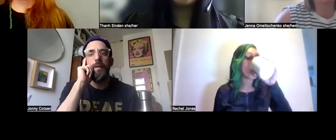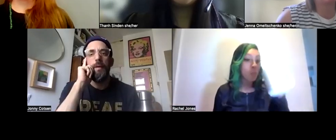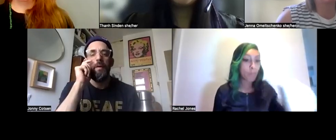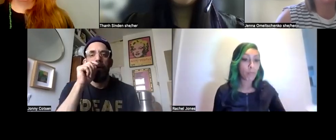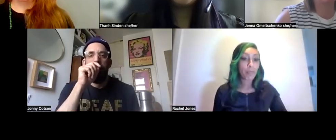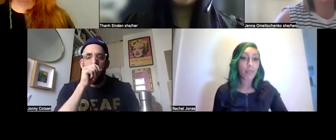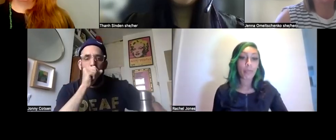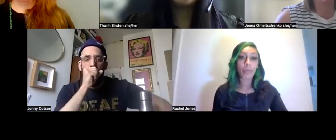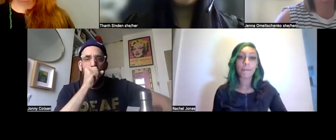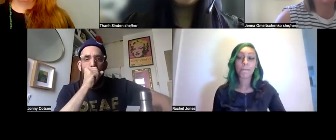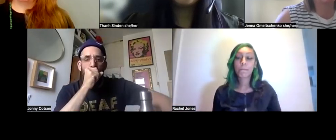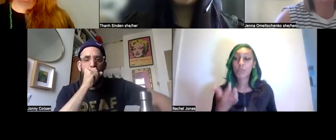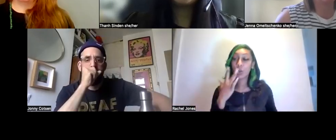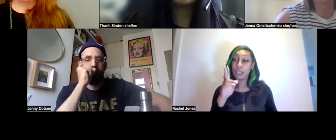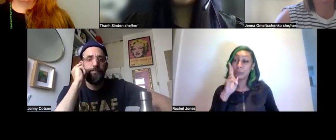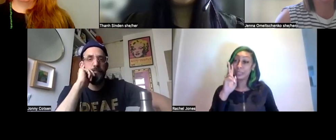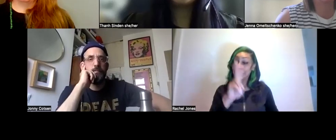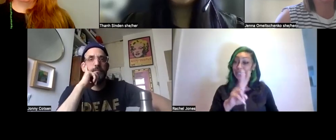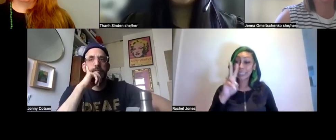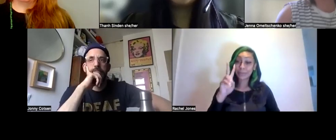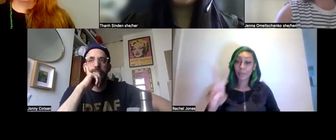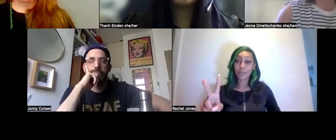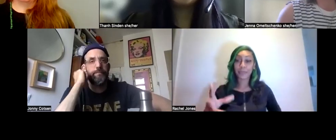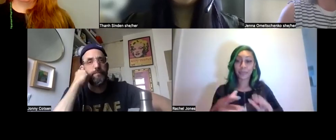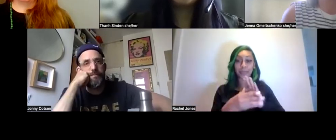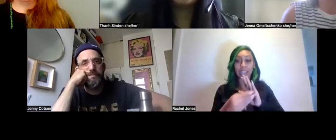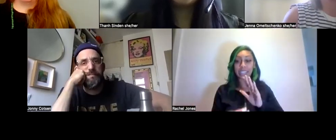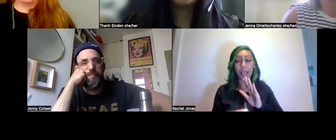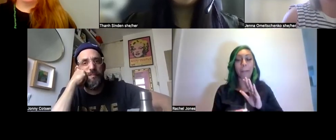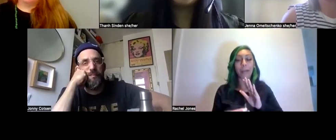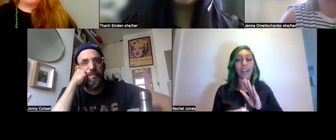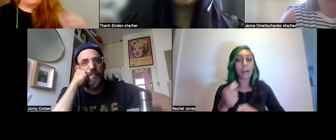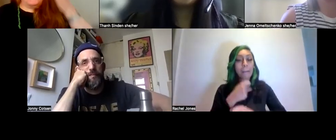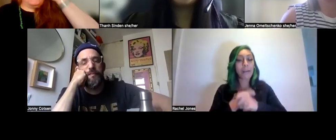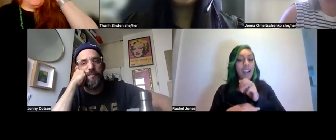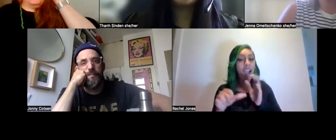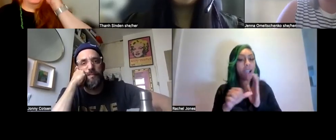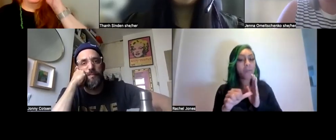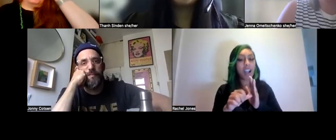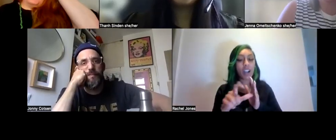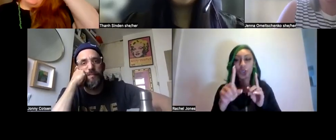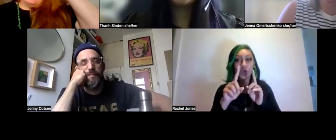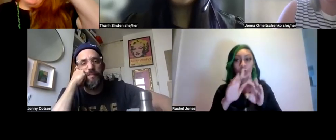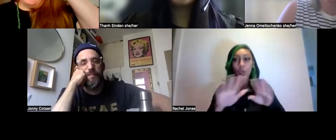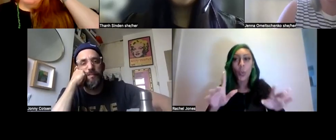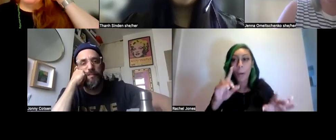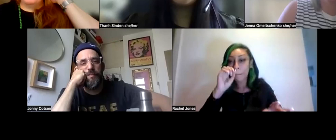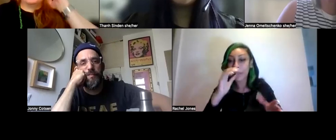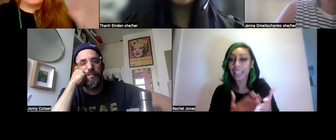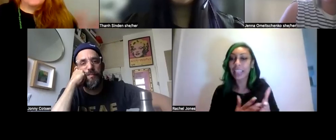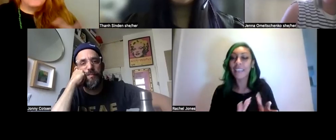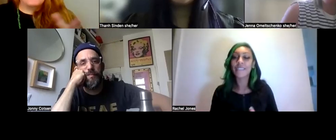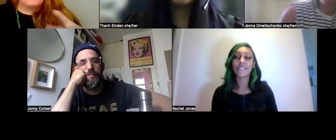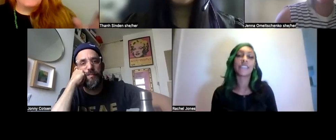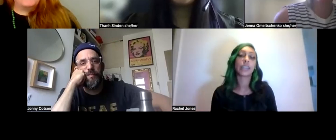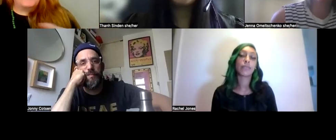that, the examples of it, it's hard not to believe in it. Mm, yeah, absolutely. And I think, you know,